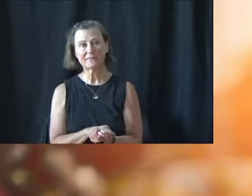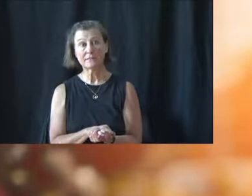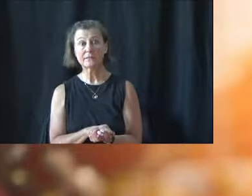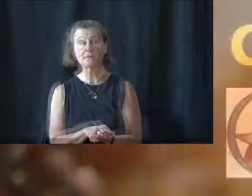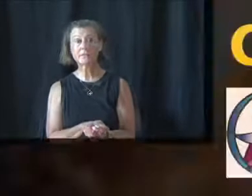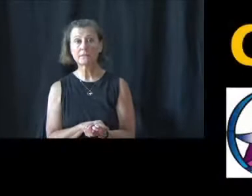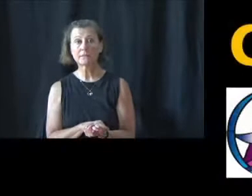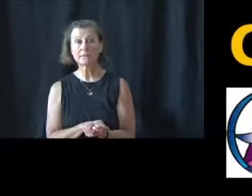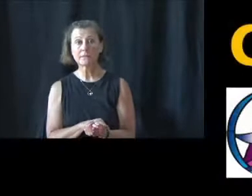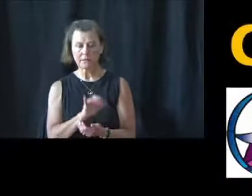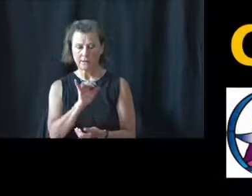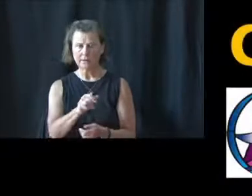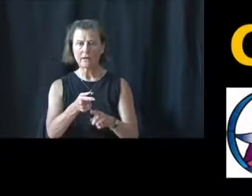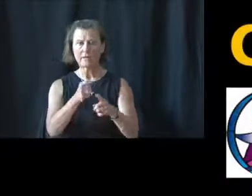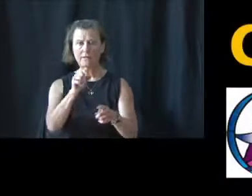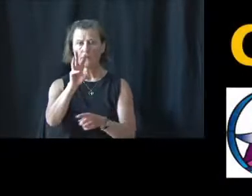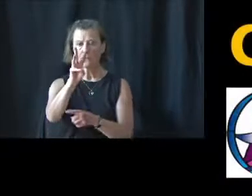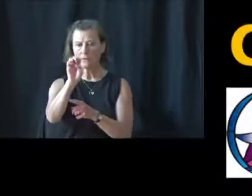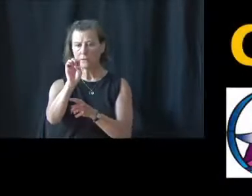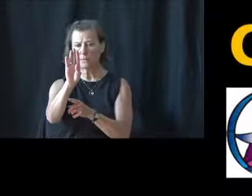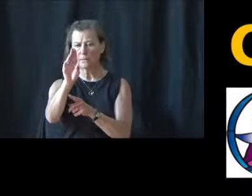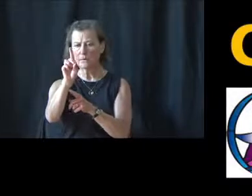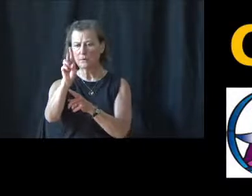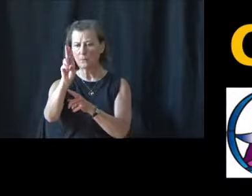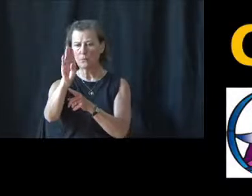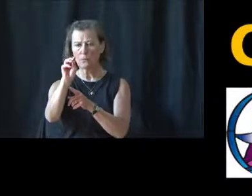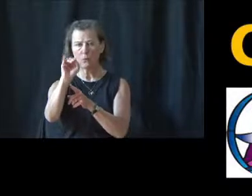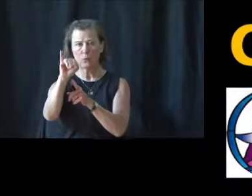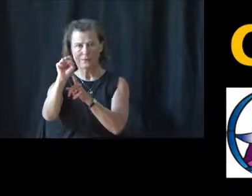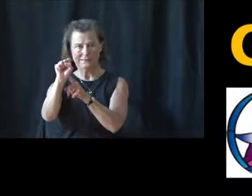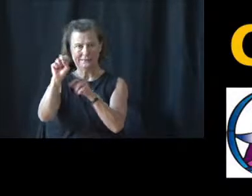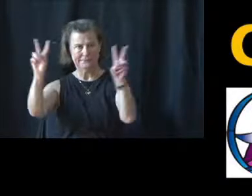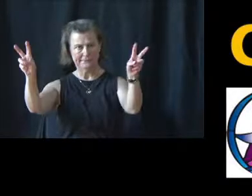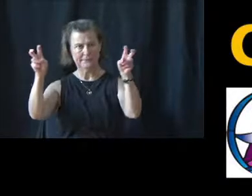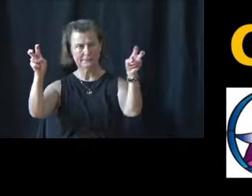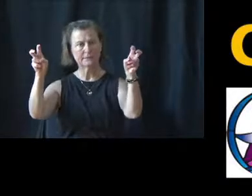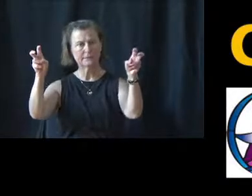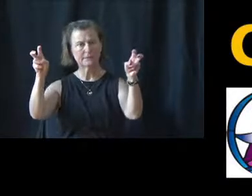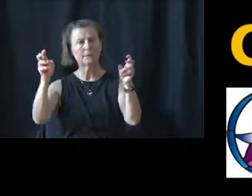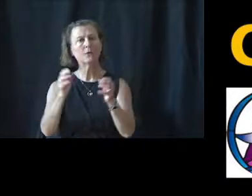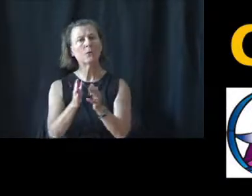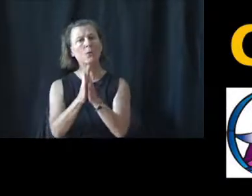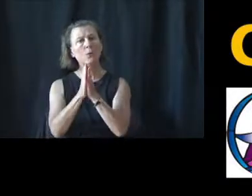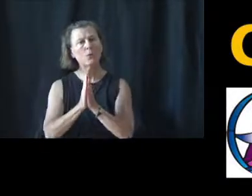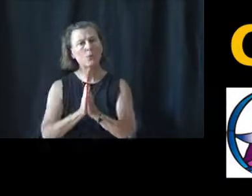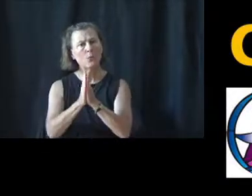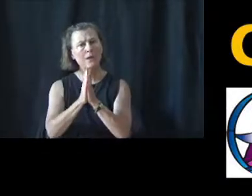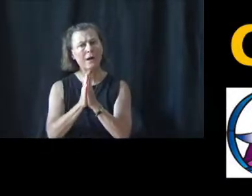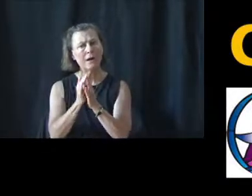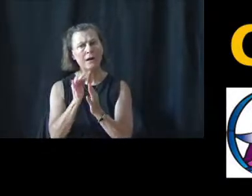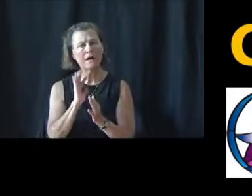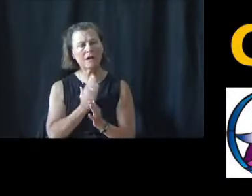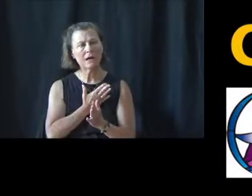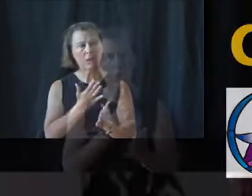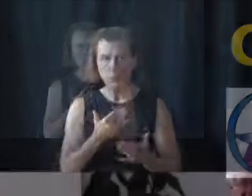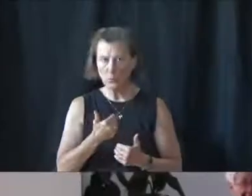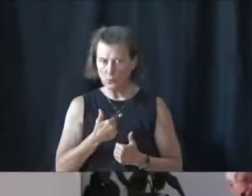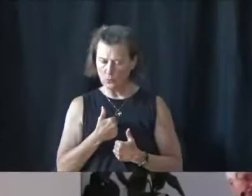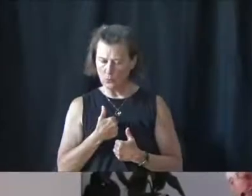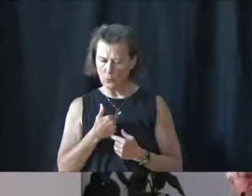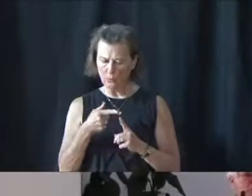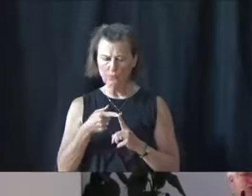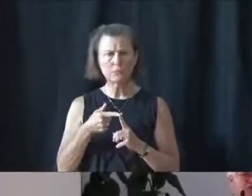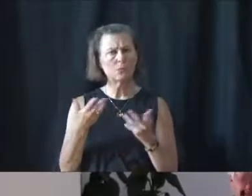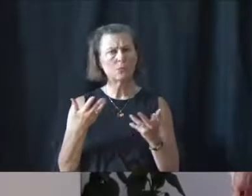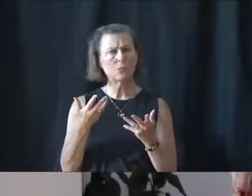This comes from W.E.B. Du Bois. The prayer of our souls is a